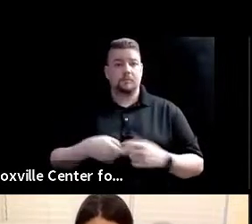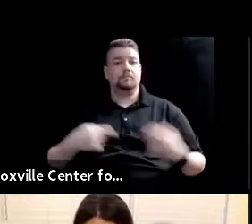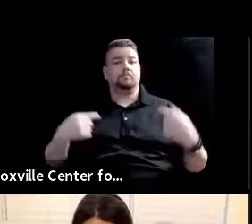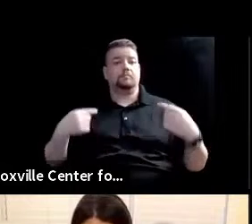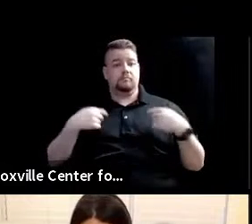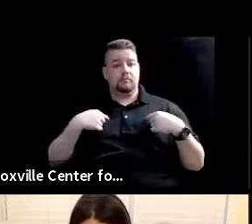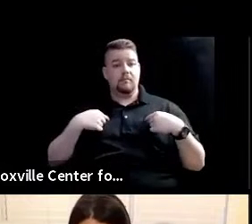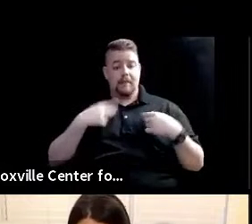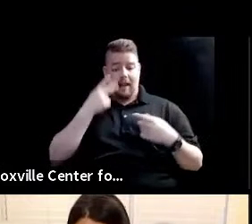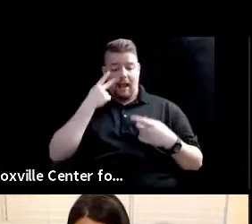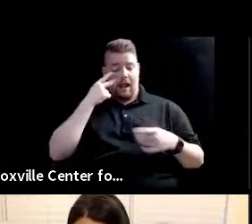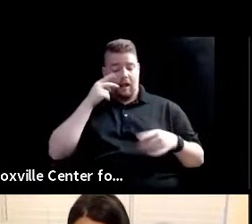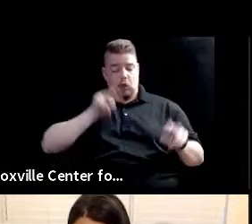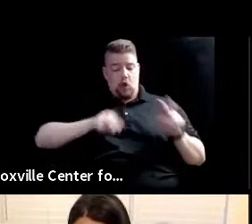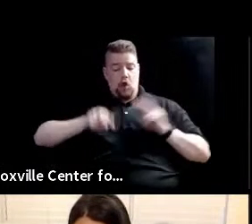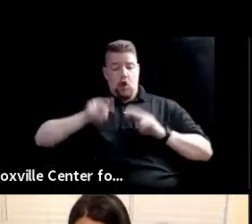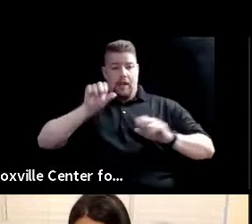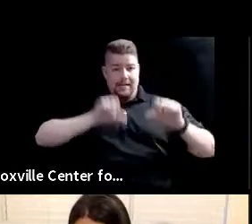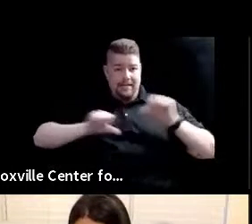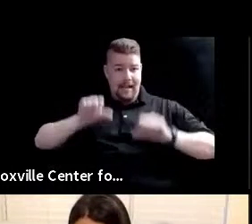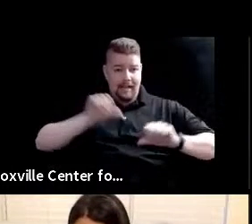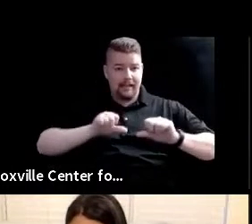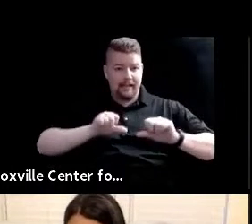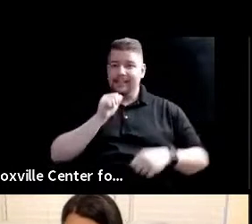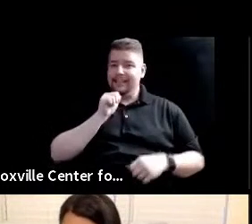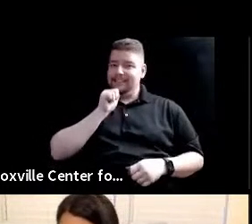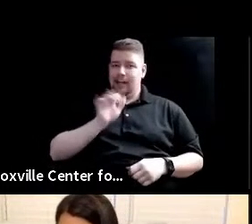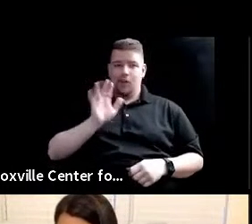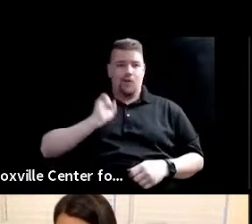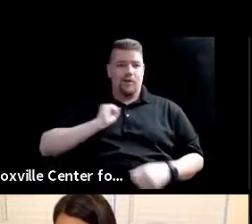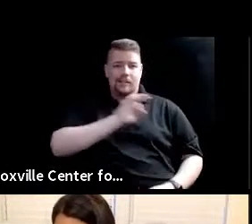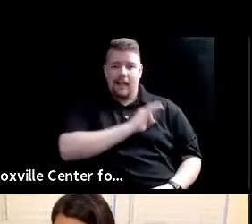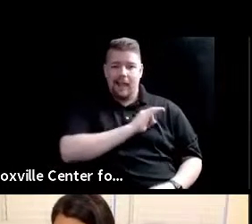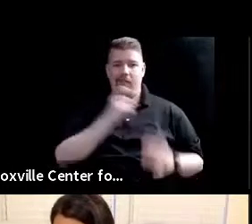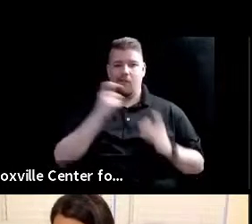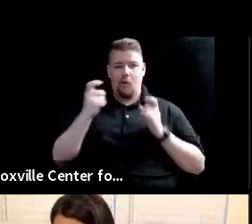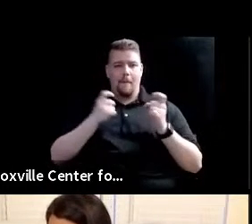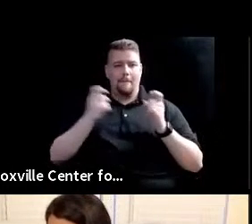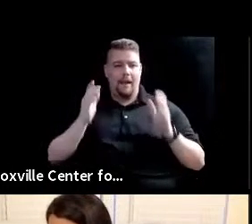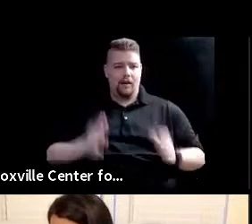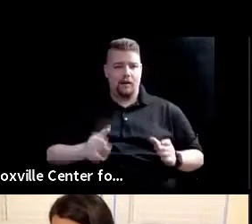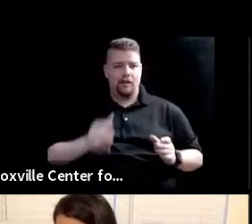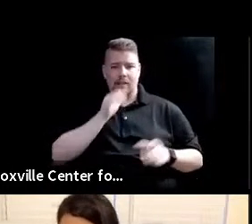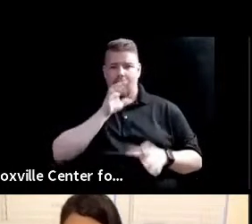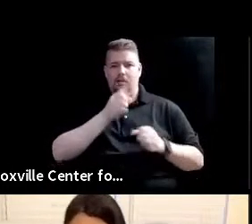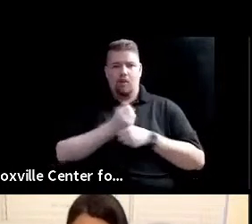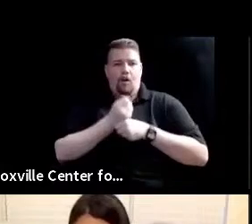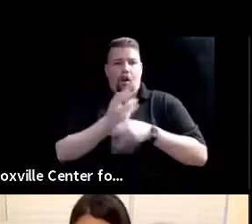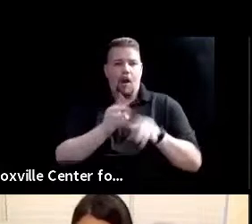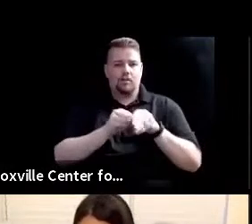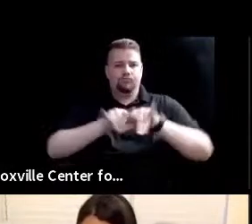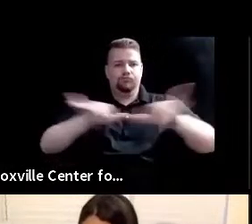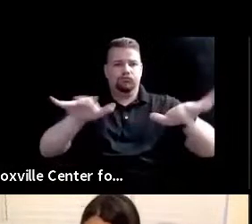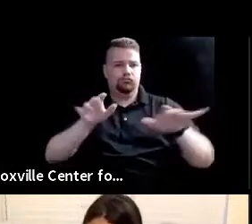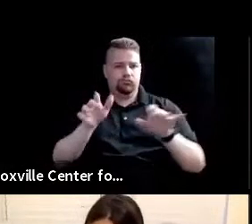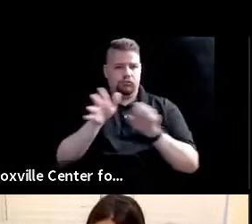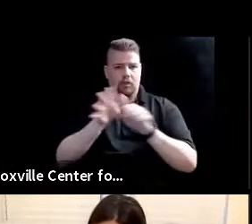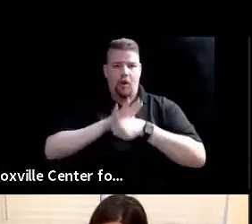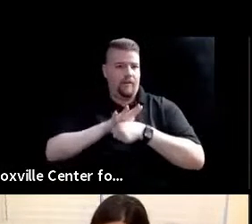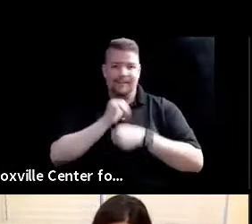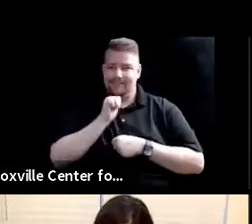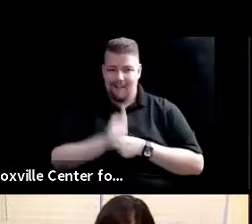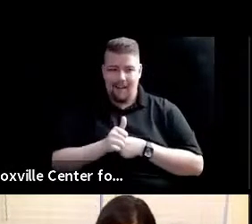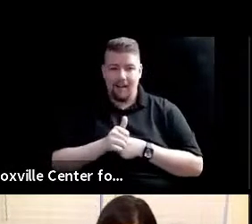who looks at the science, that it is not your staff or your managers that are part of the problem of spreading COVID. It